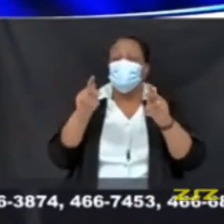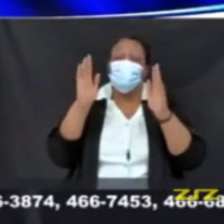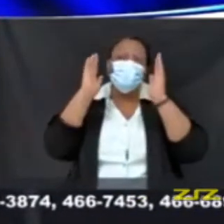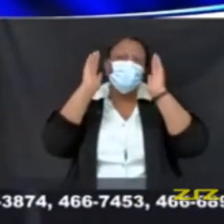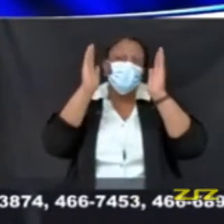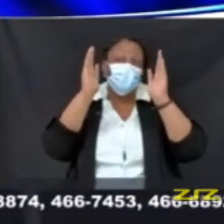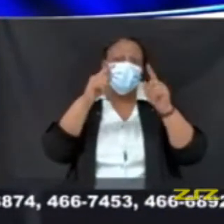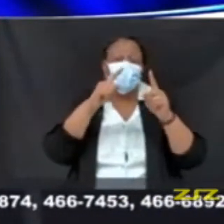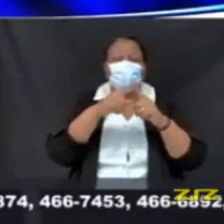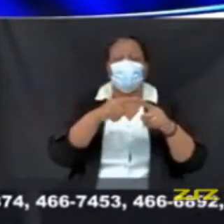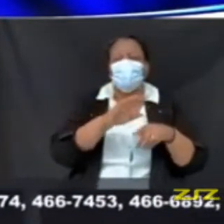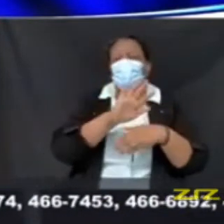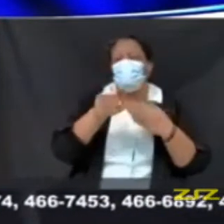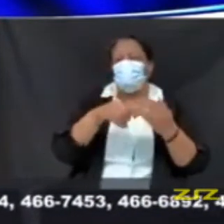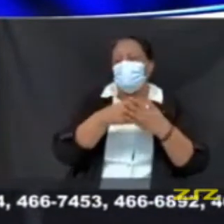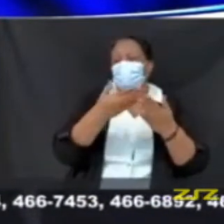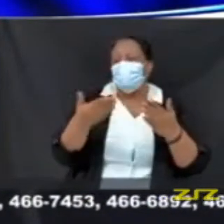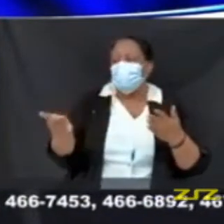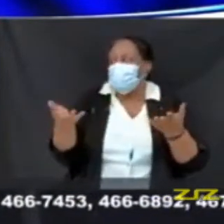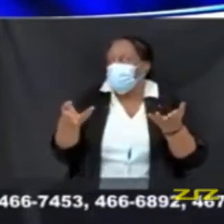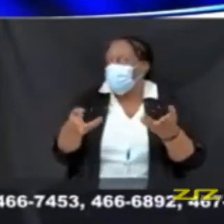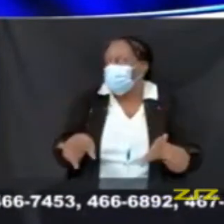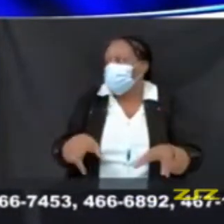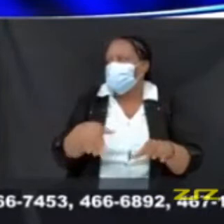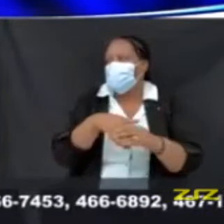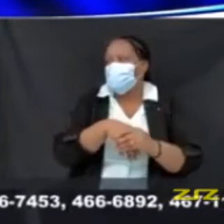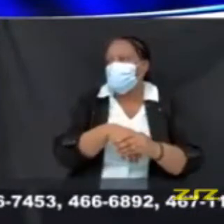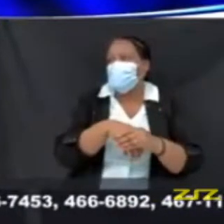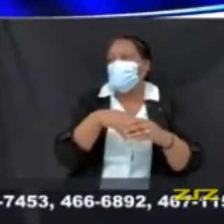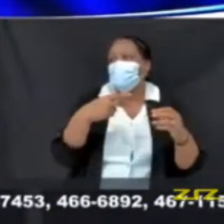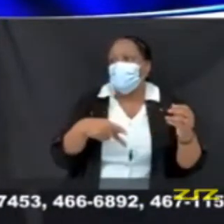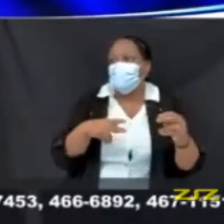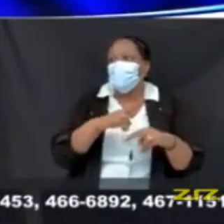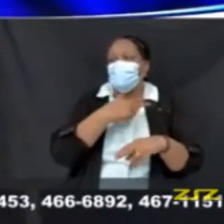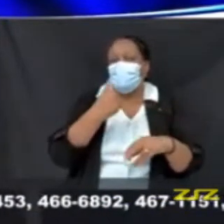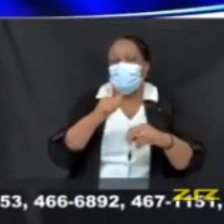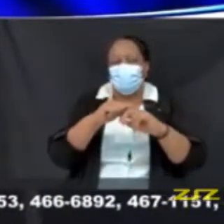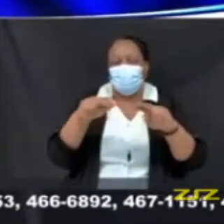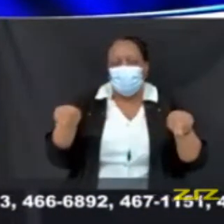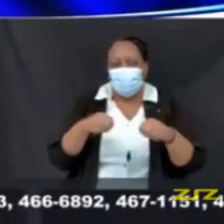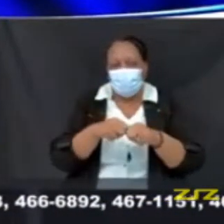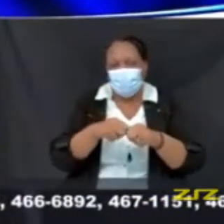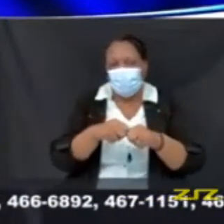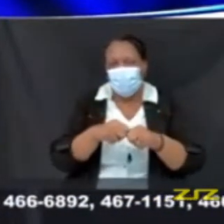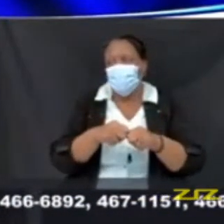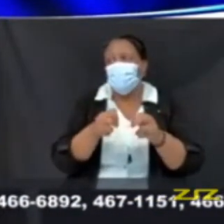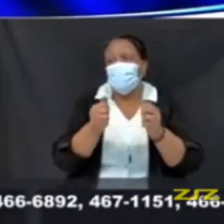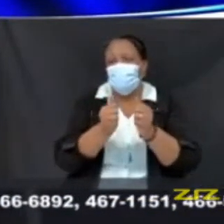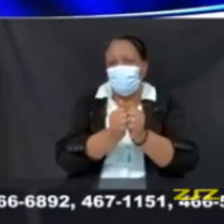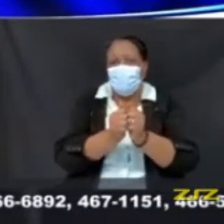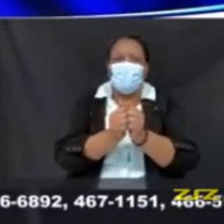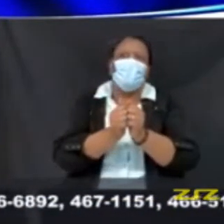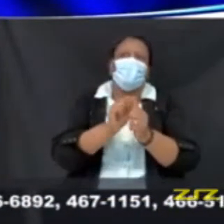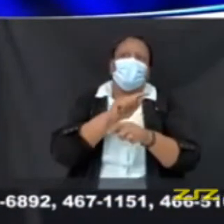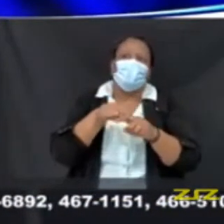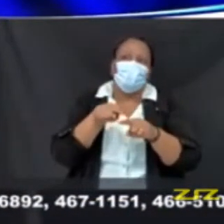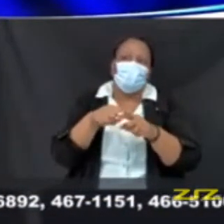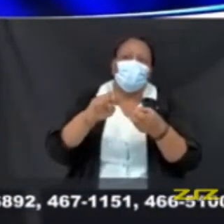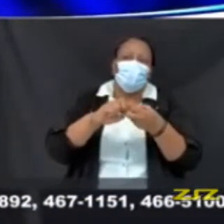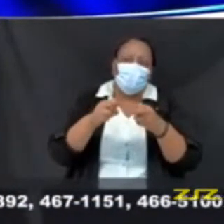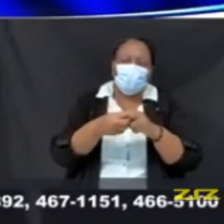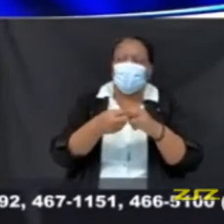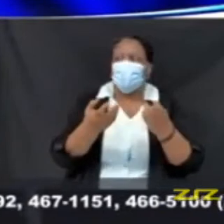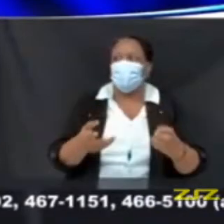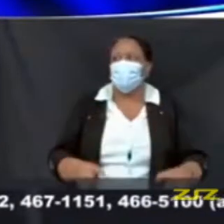agency, its role in disaster mitigation, and the imperative for community and citizens' engagement insofar as